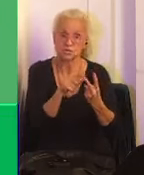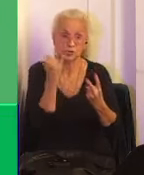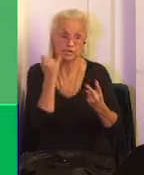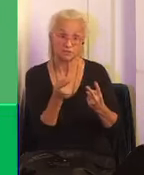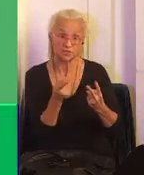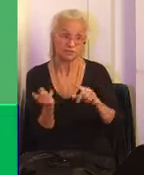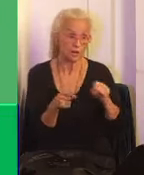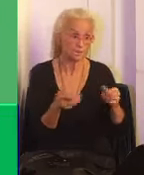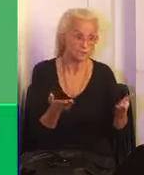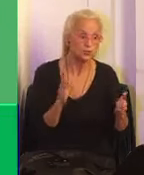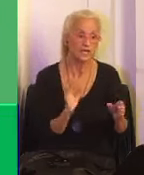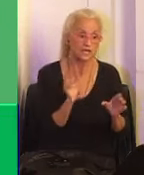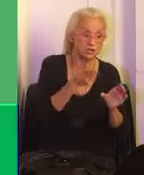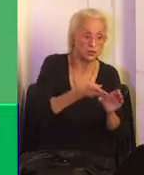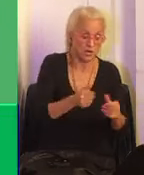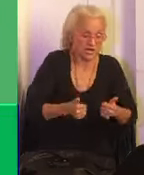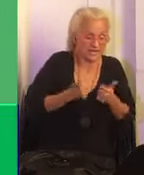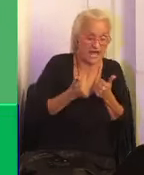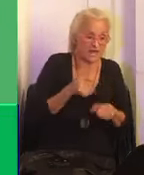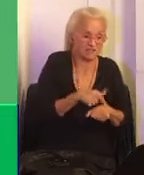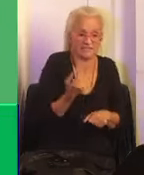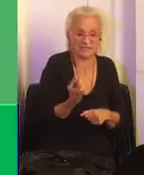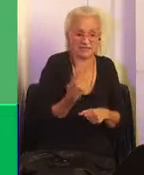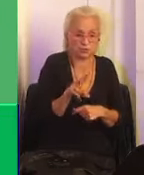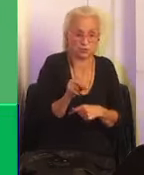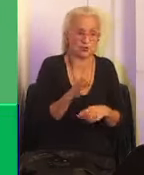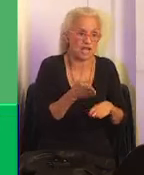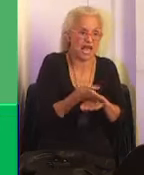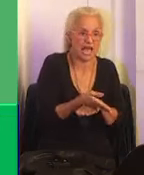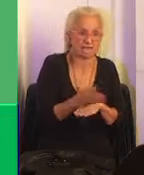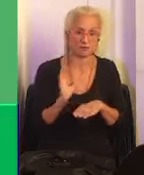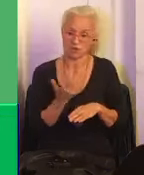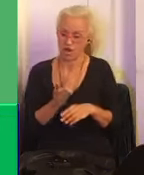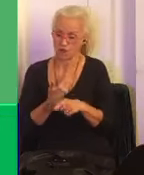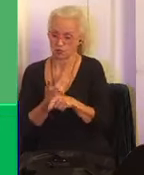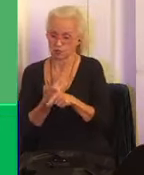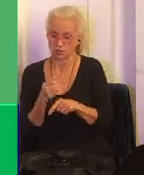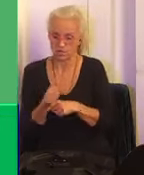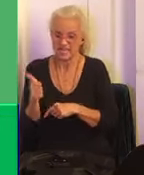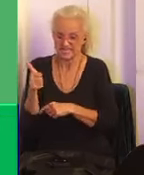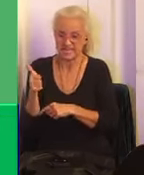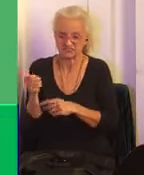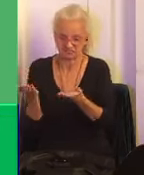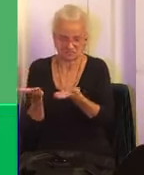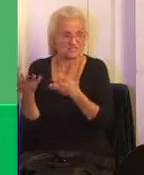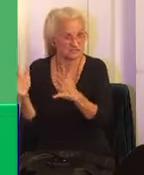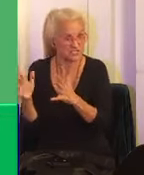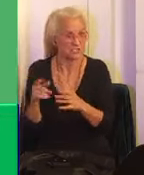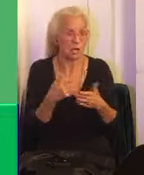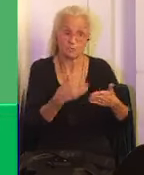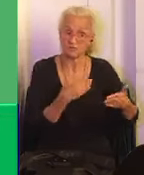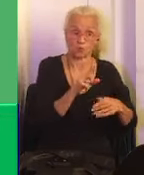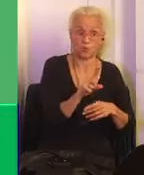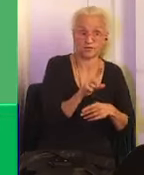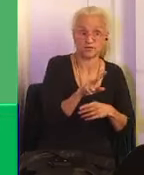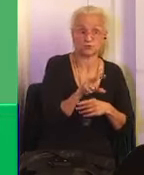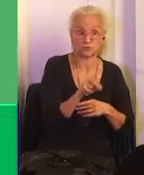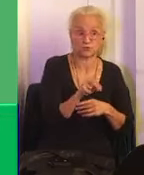you come, you can join live. It's at 11:30, so it'll be after our 10 o'clock service and before our 1:30